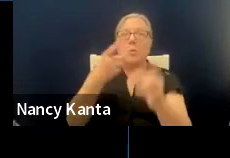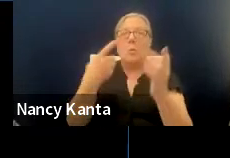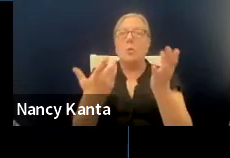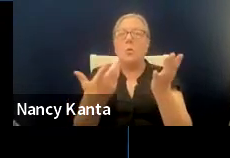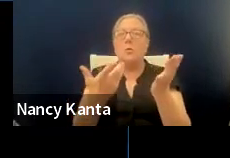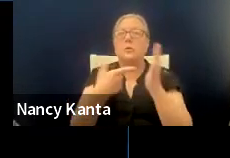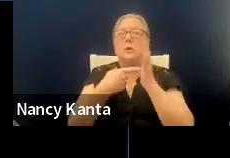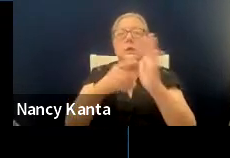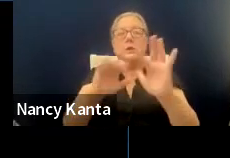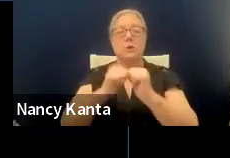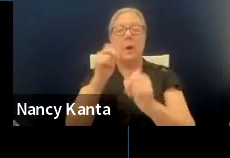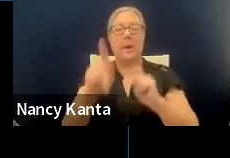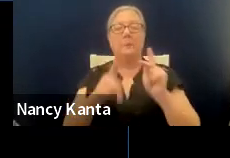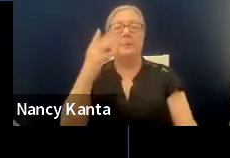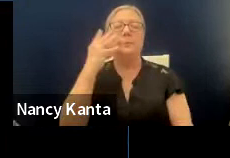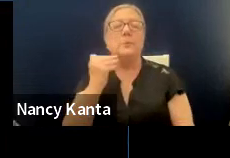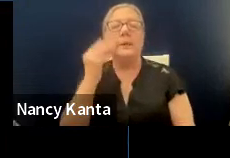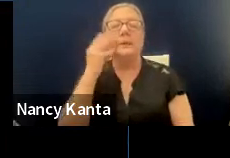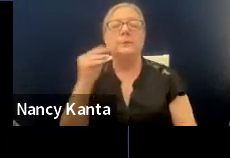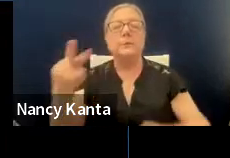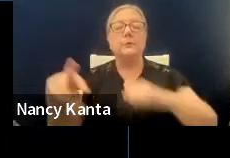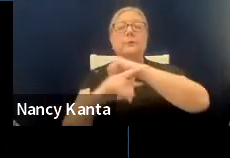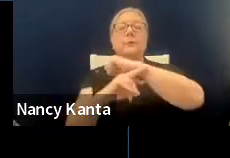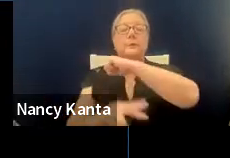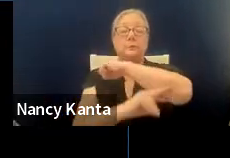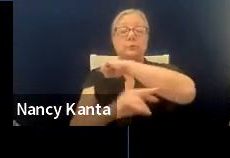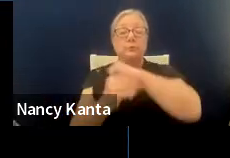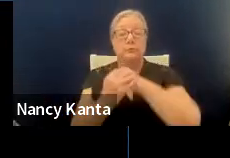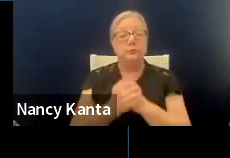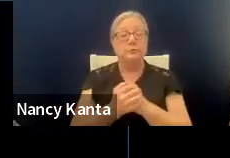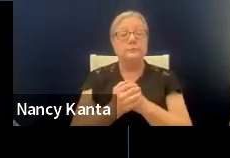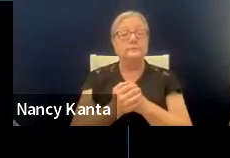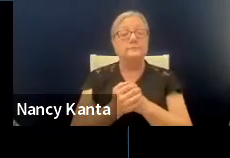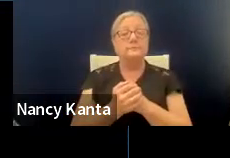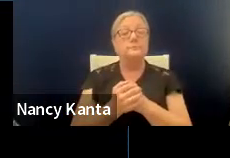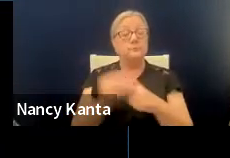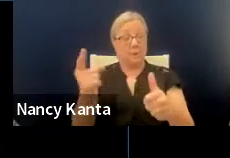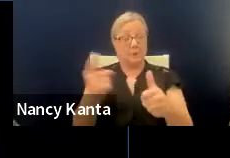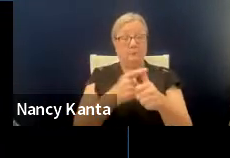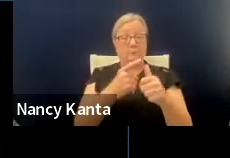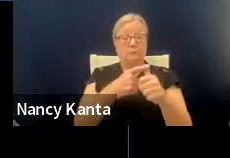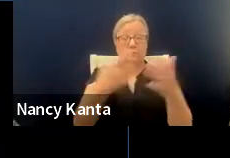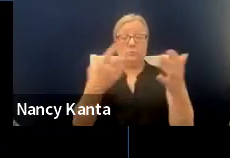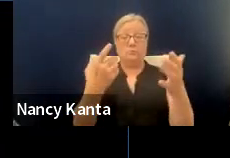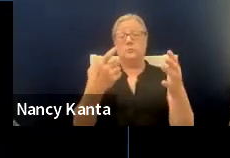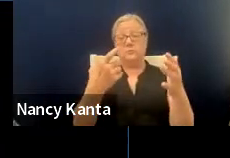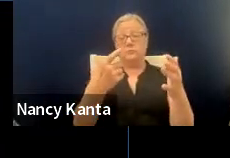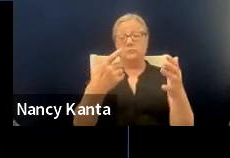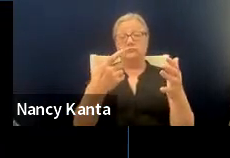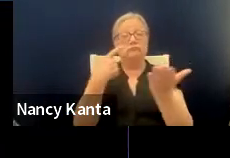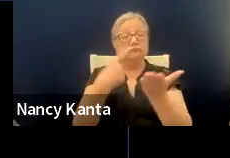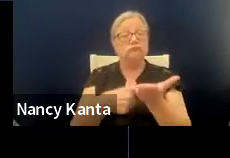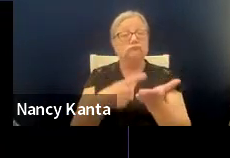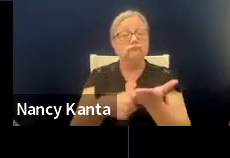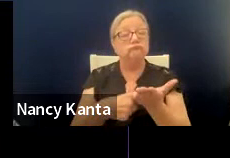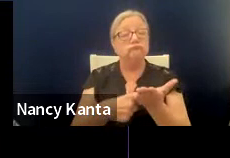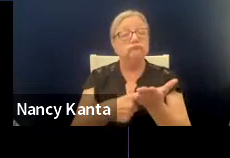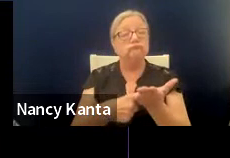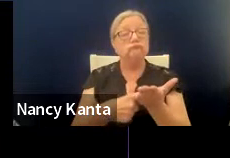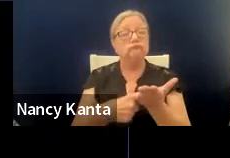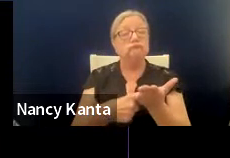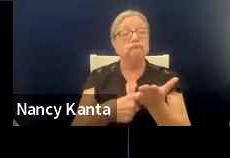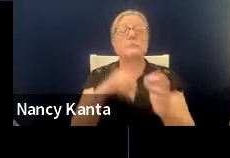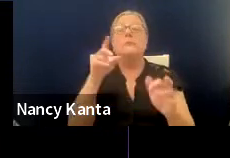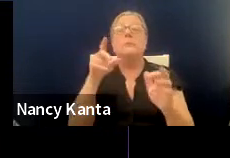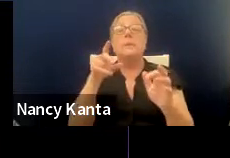bridge. We want to start with the ones that are